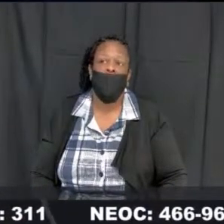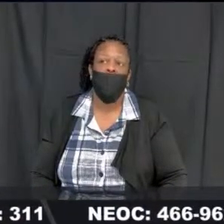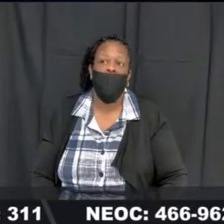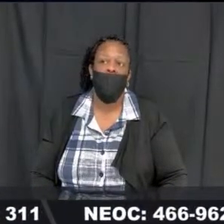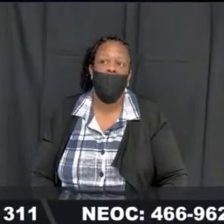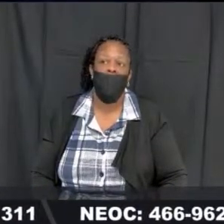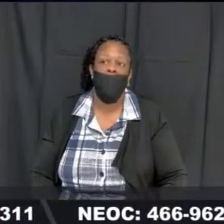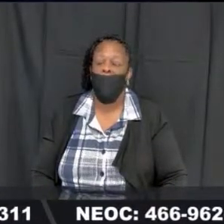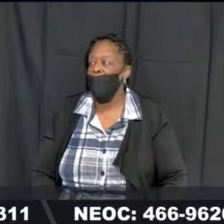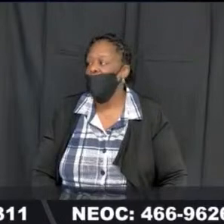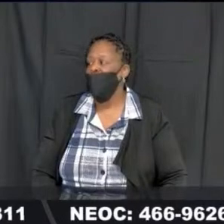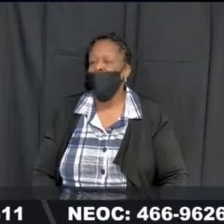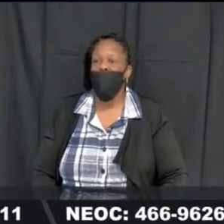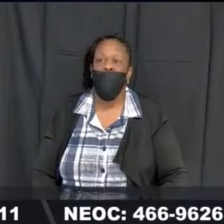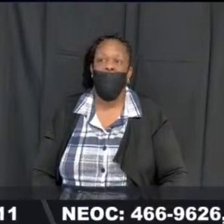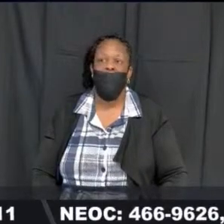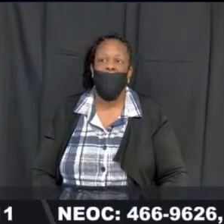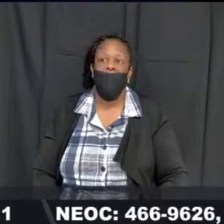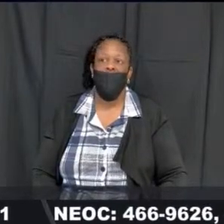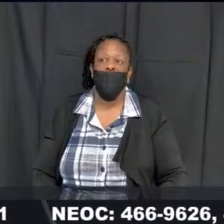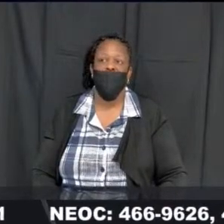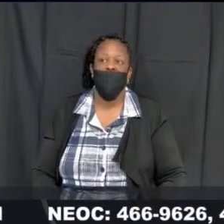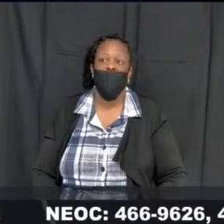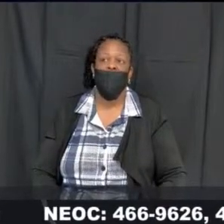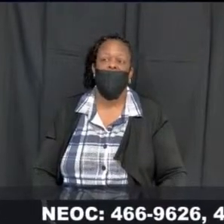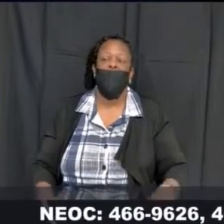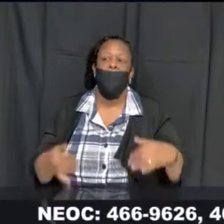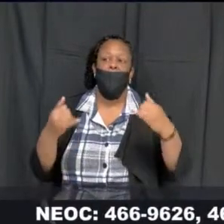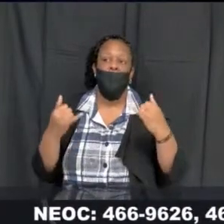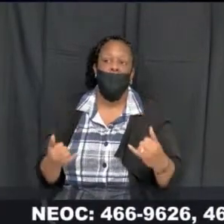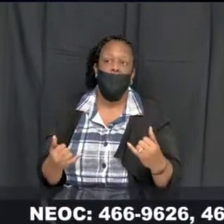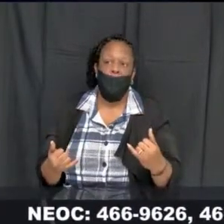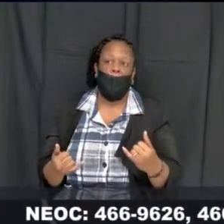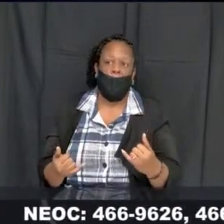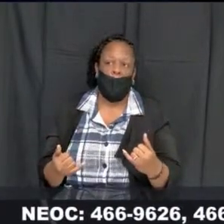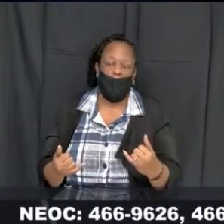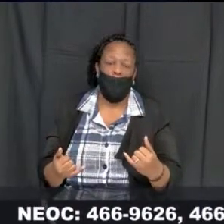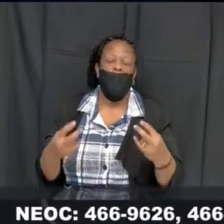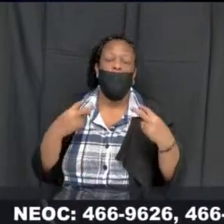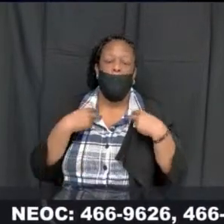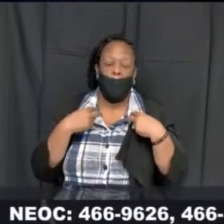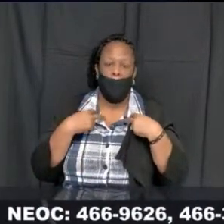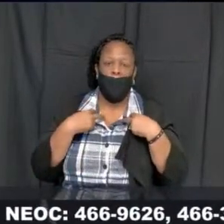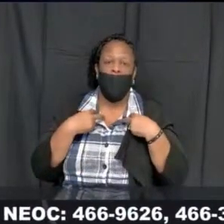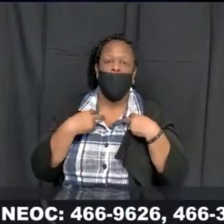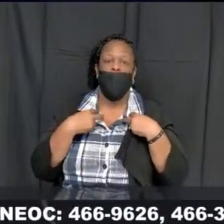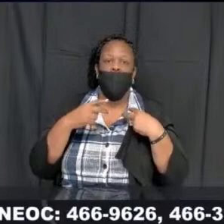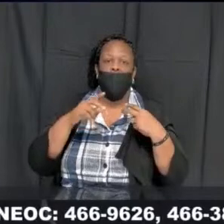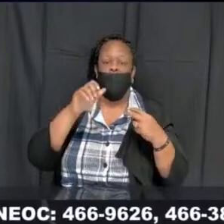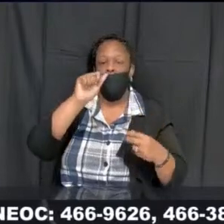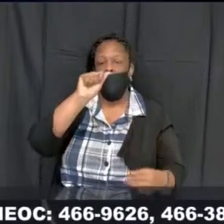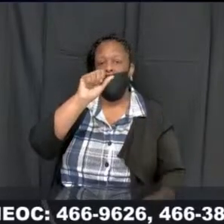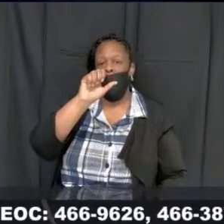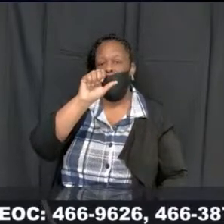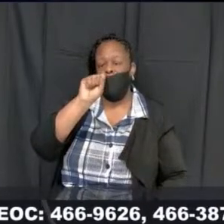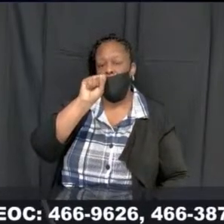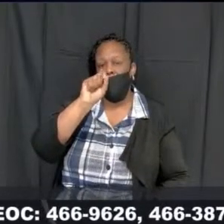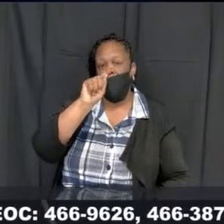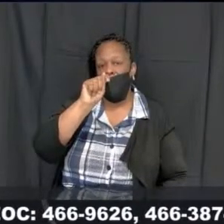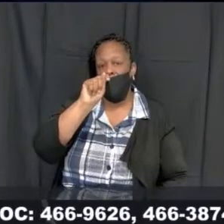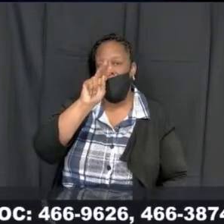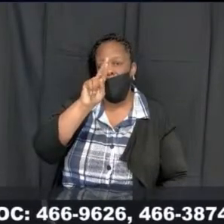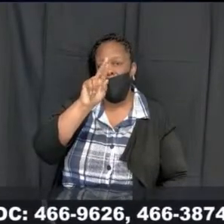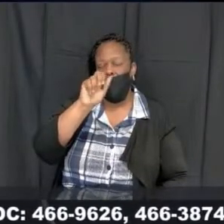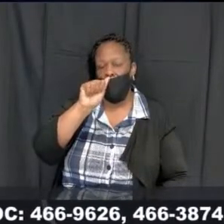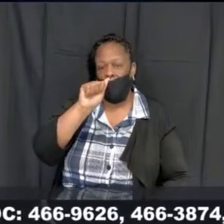For now, the Federation has access to the Oxford AstraZeneca vaccine, and so that's the one that we are rolling